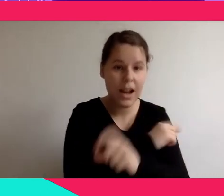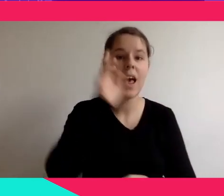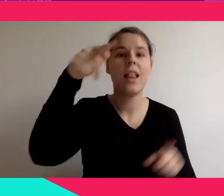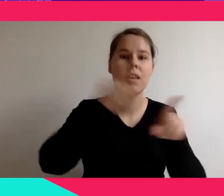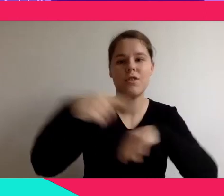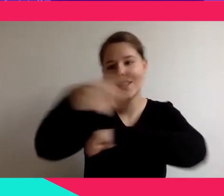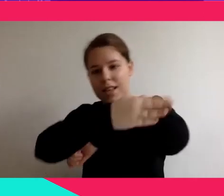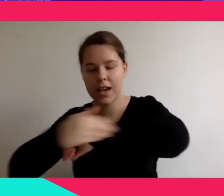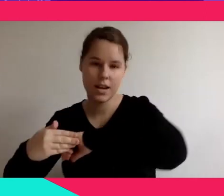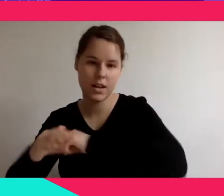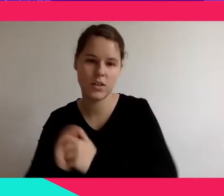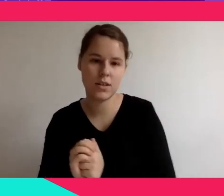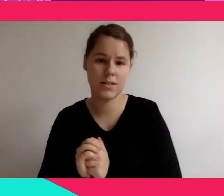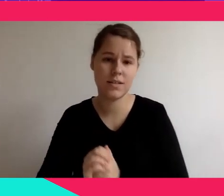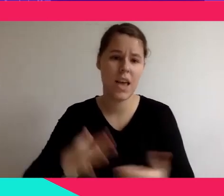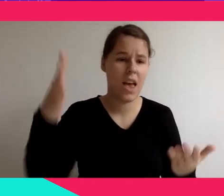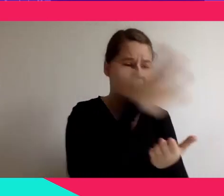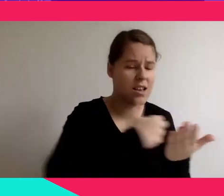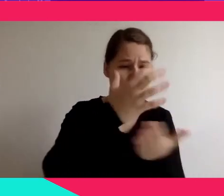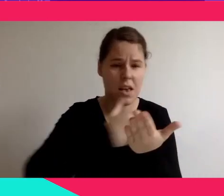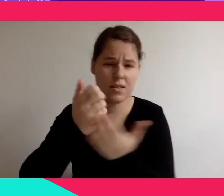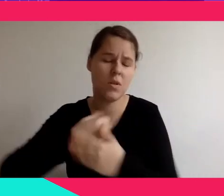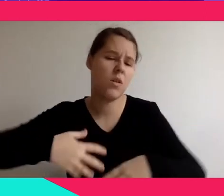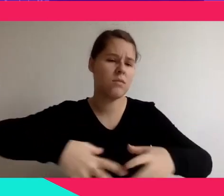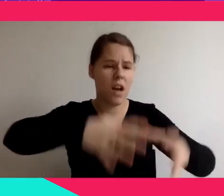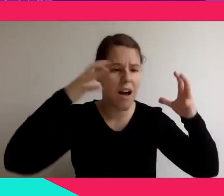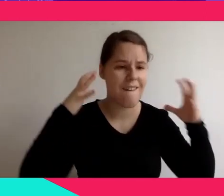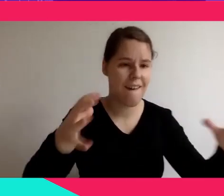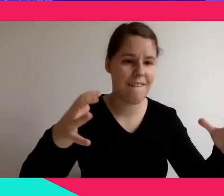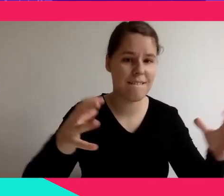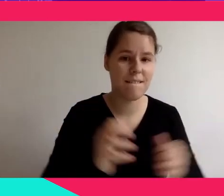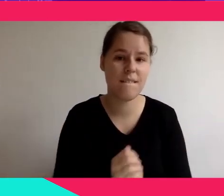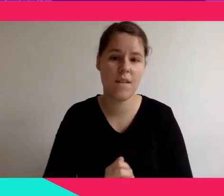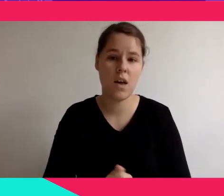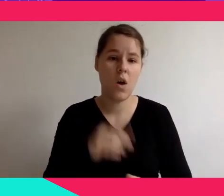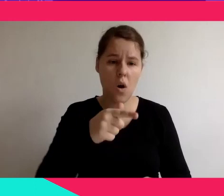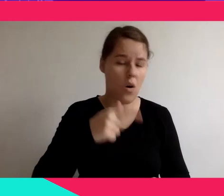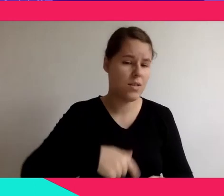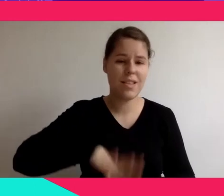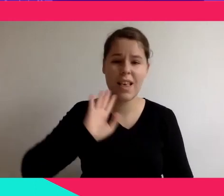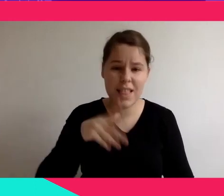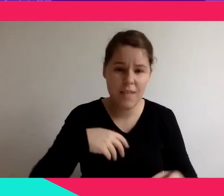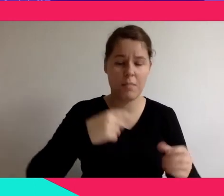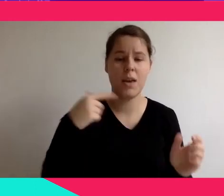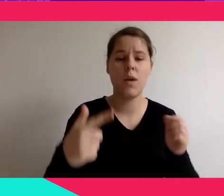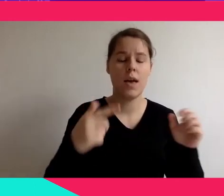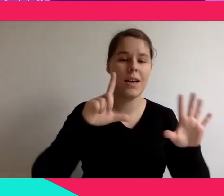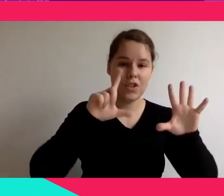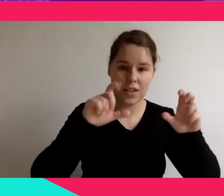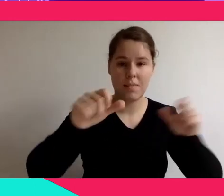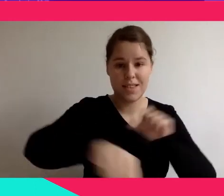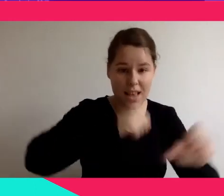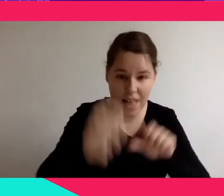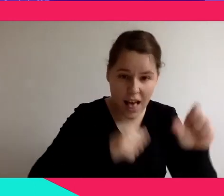art is common national property, and ideally, everyone who lives in Denmark share a sense of ownership to this